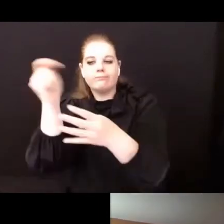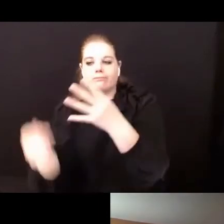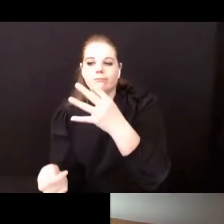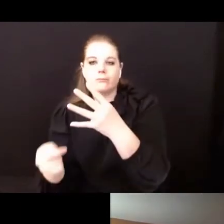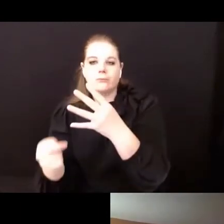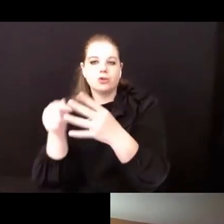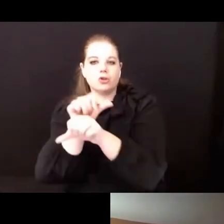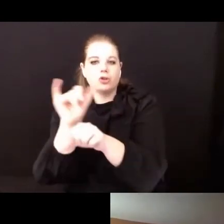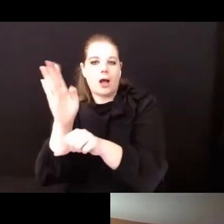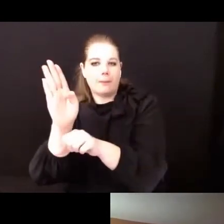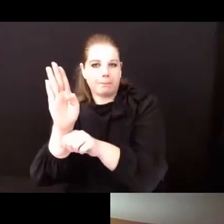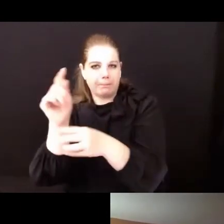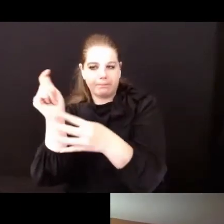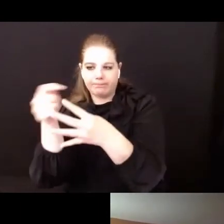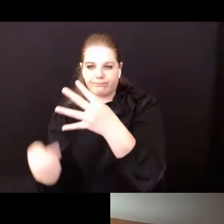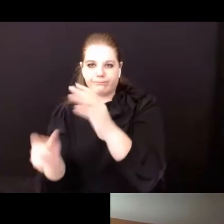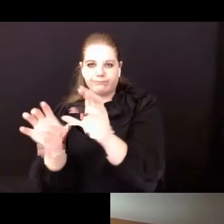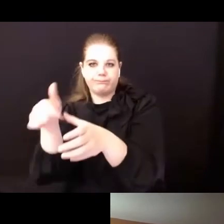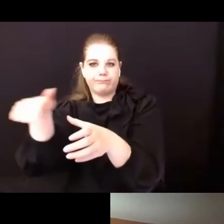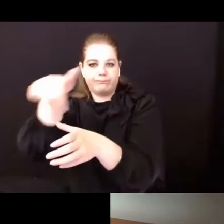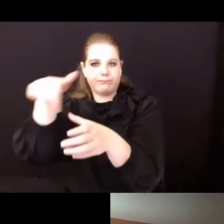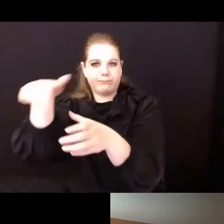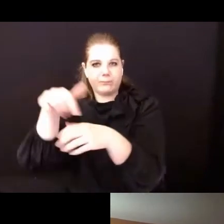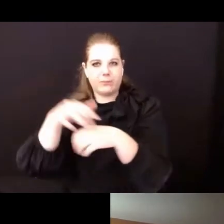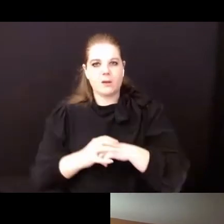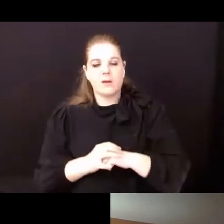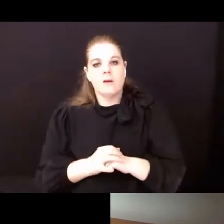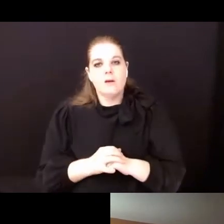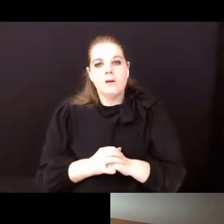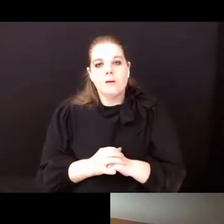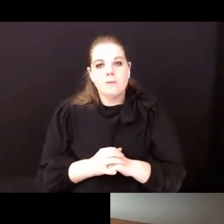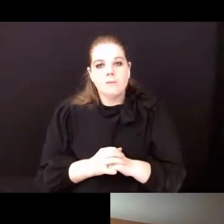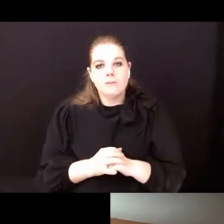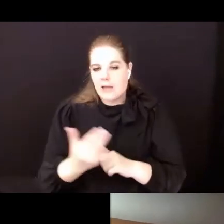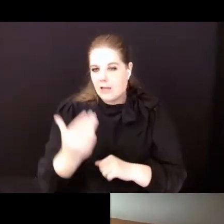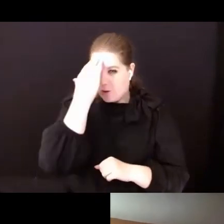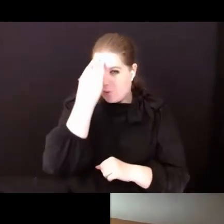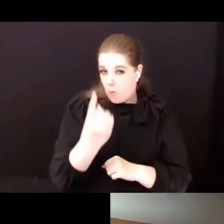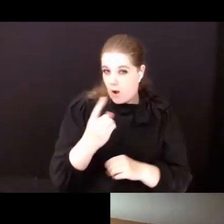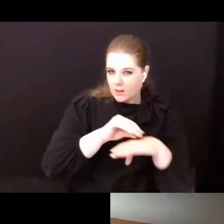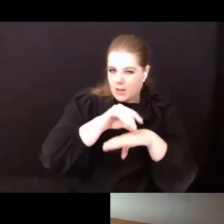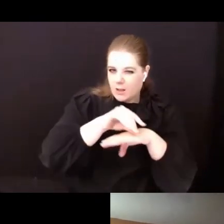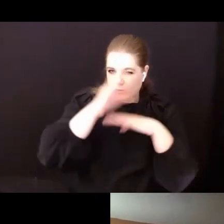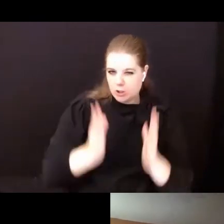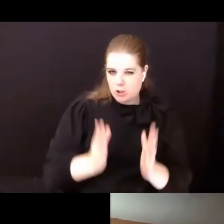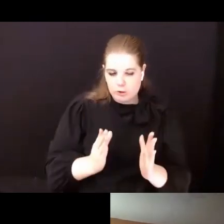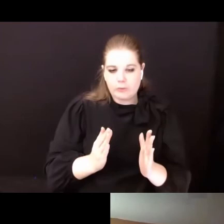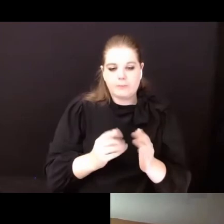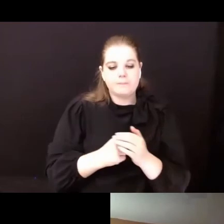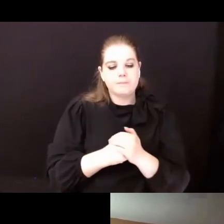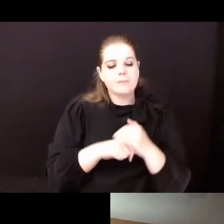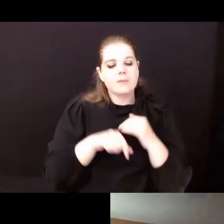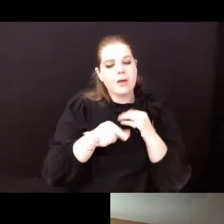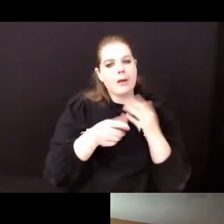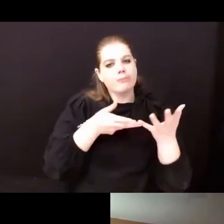with one VA counselor who talked to me a little bit about what